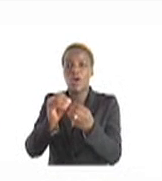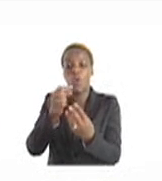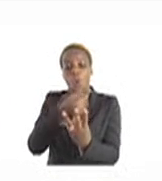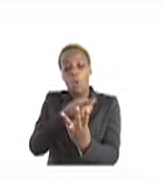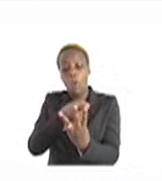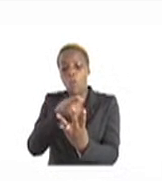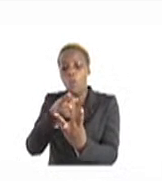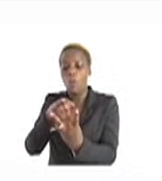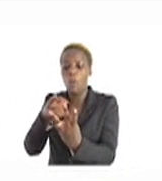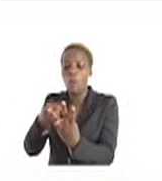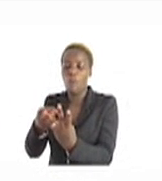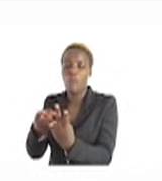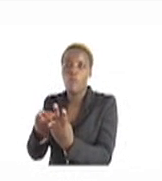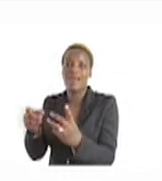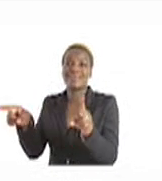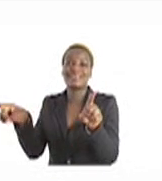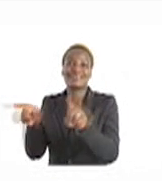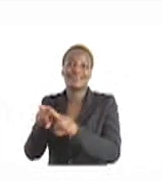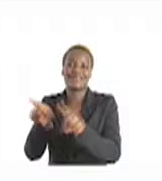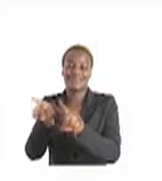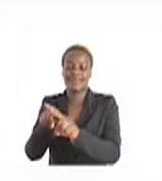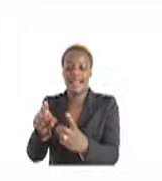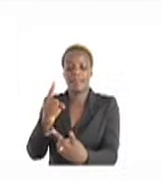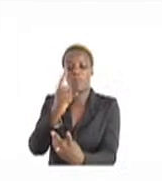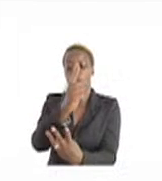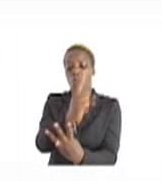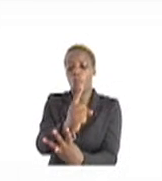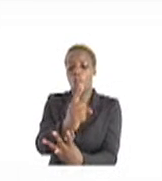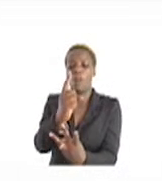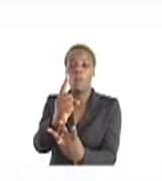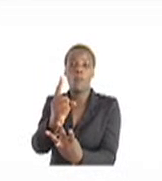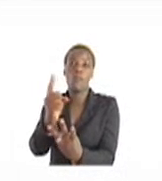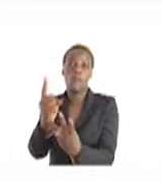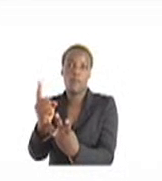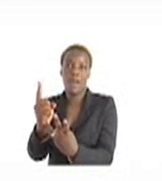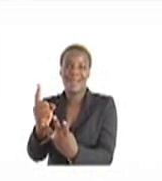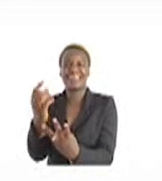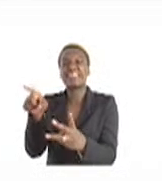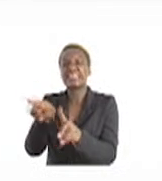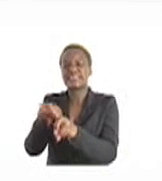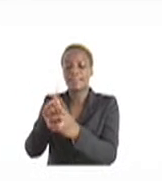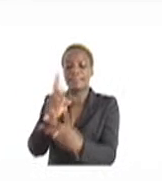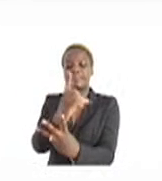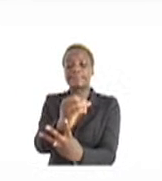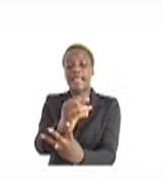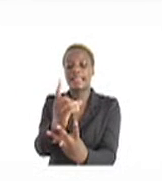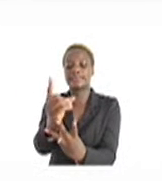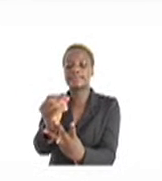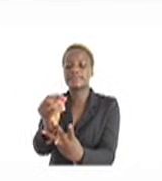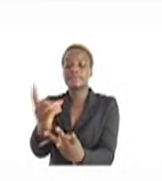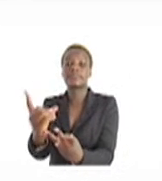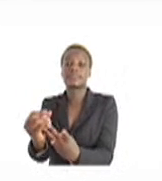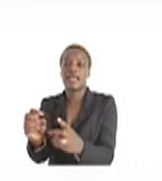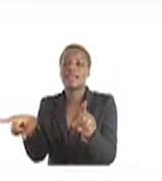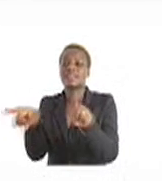the first numbers have ones. So which means they are all equal. But then we look on the